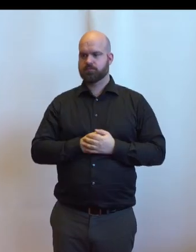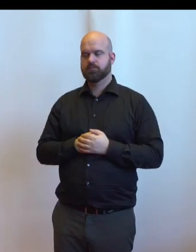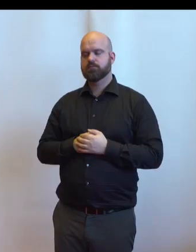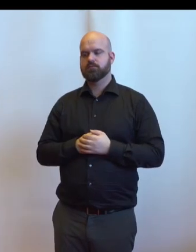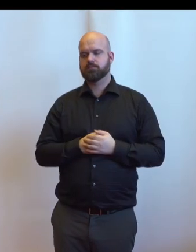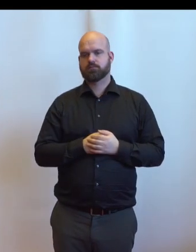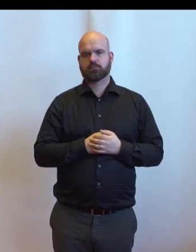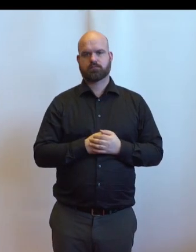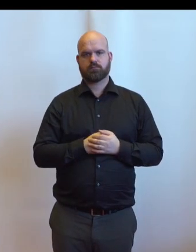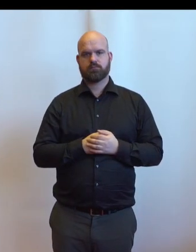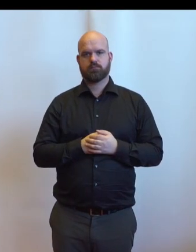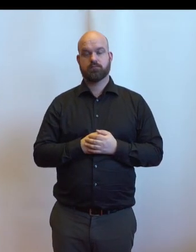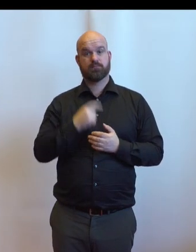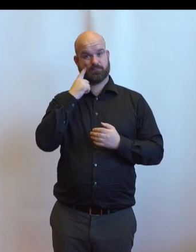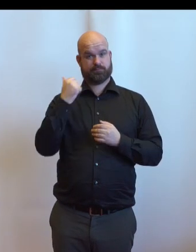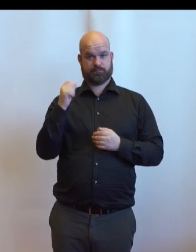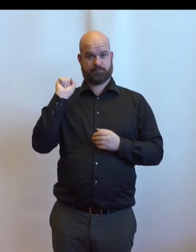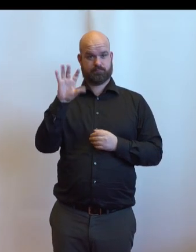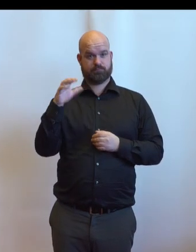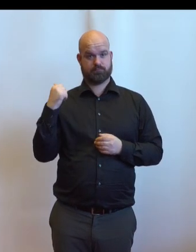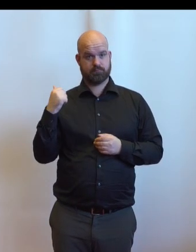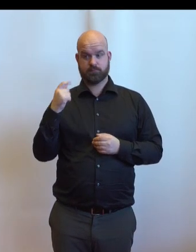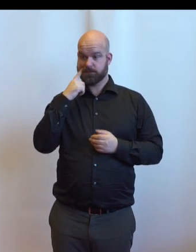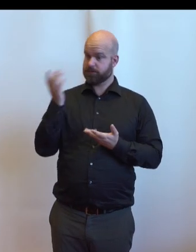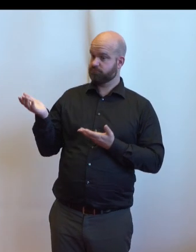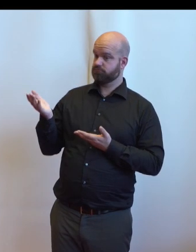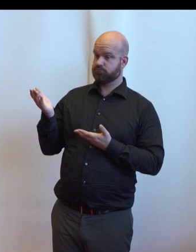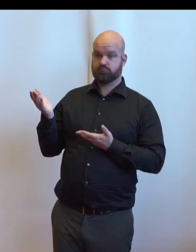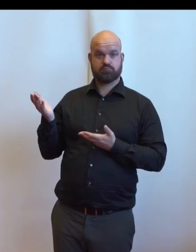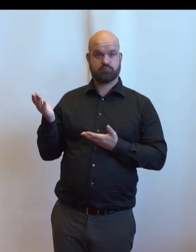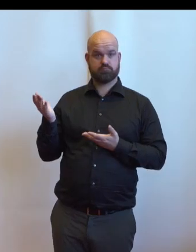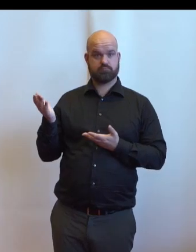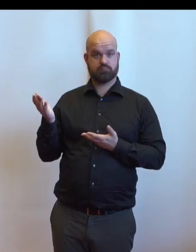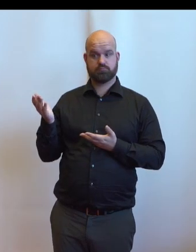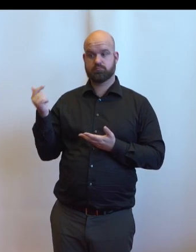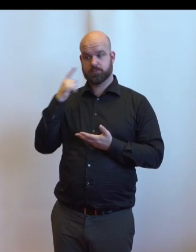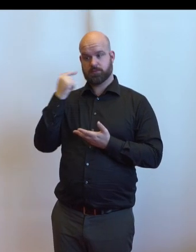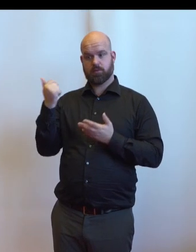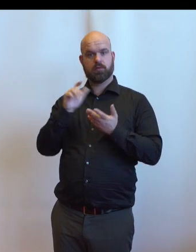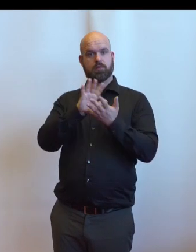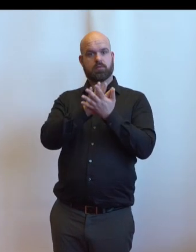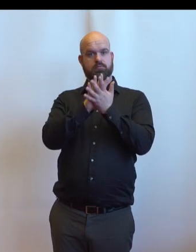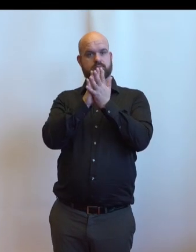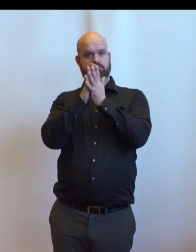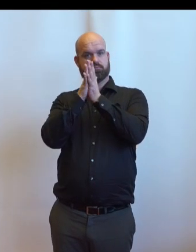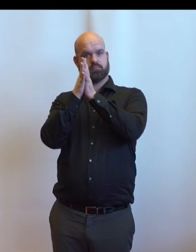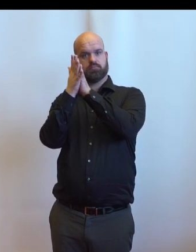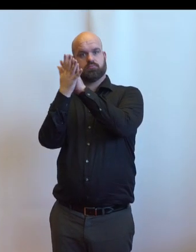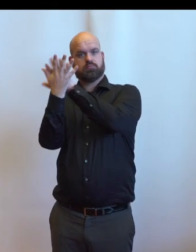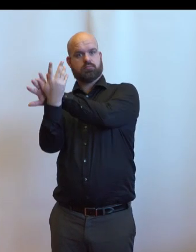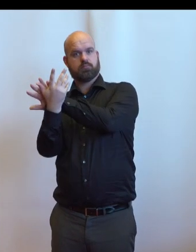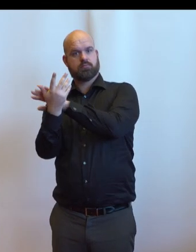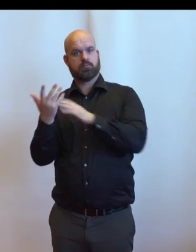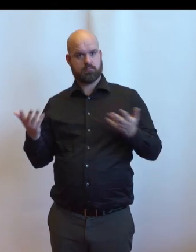I'll let this one speak for itself, but this really shows you quite nicely why we need to be